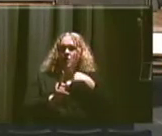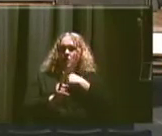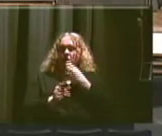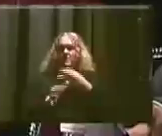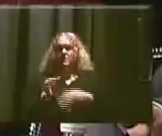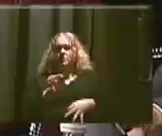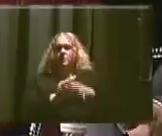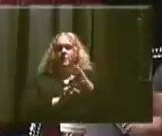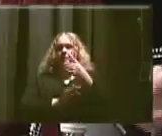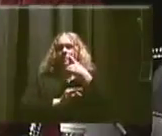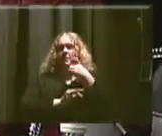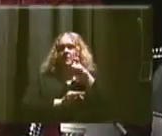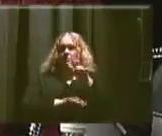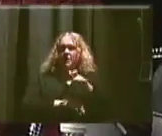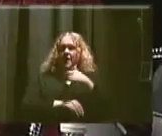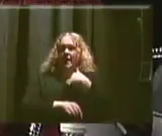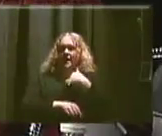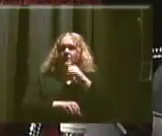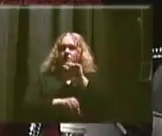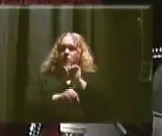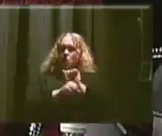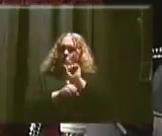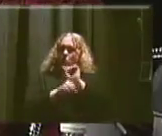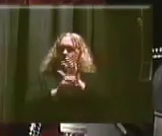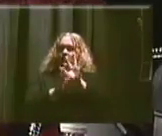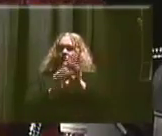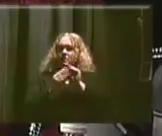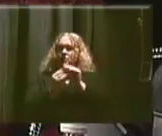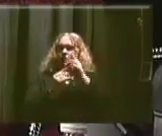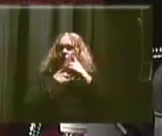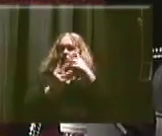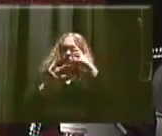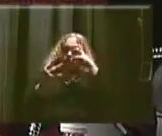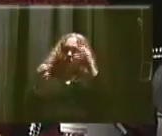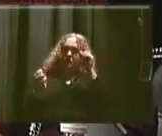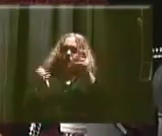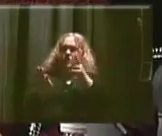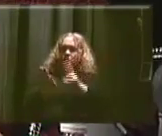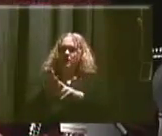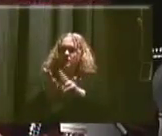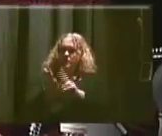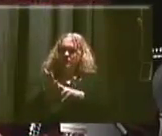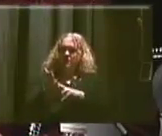the work session for the superintendent's contract. So we will put it in the next,